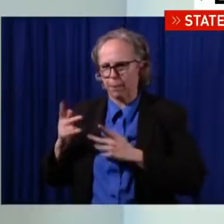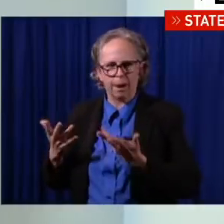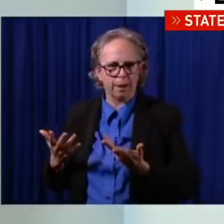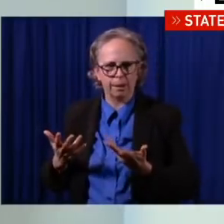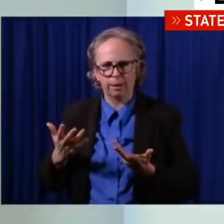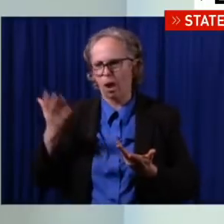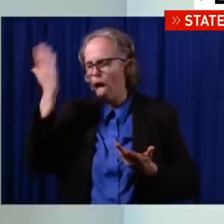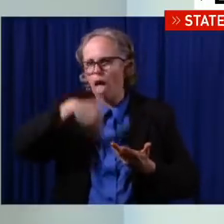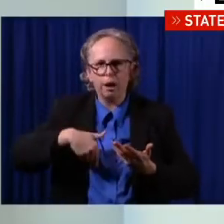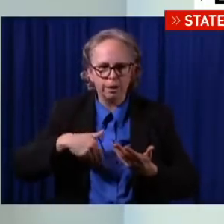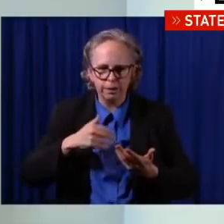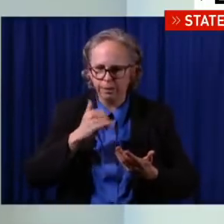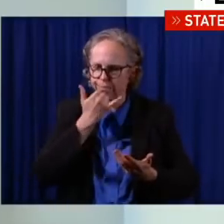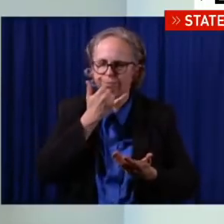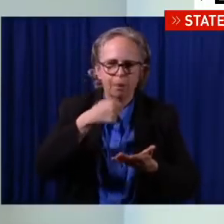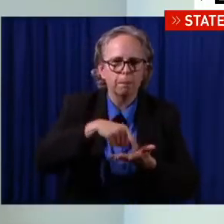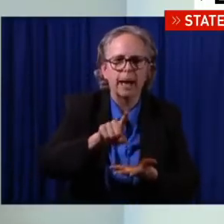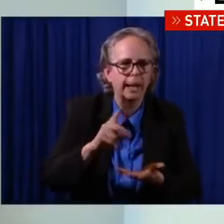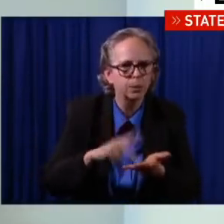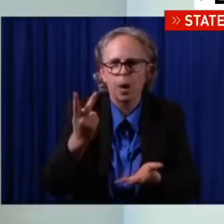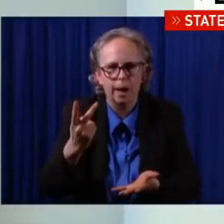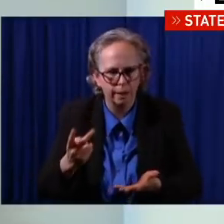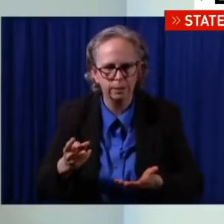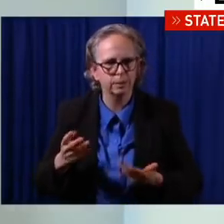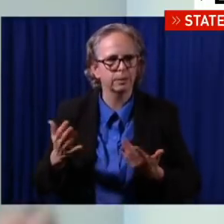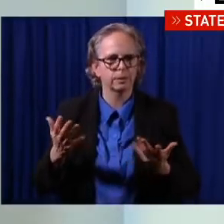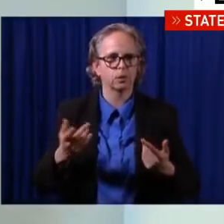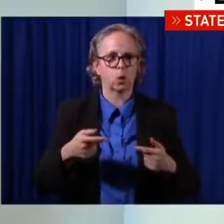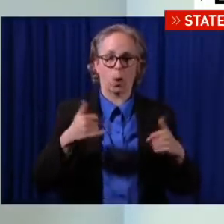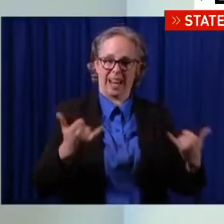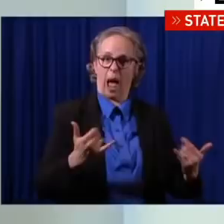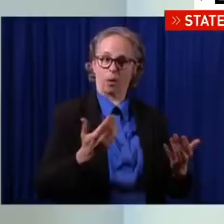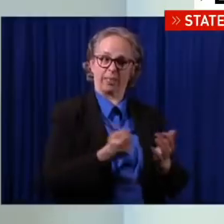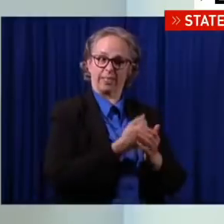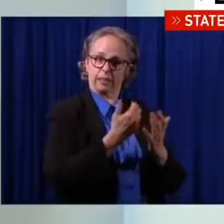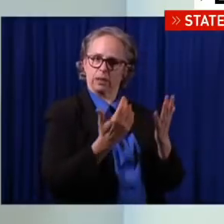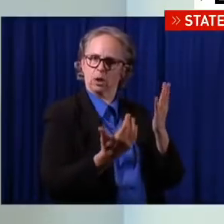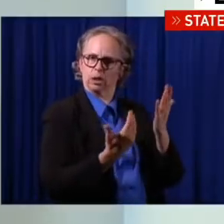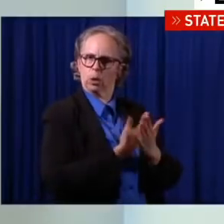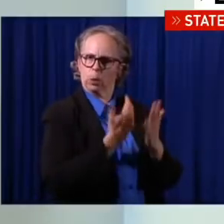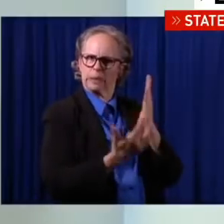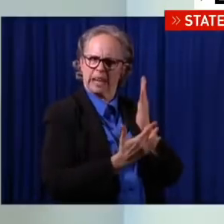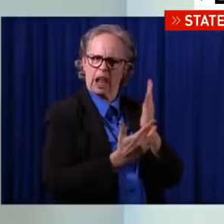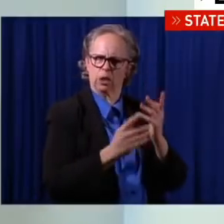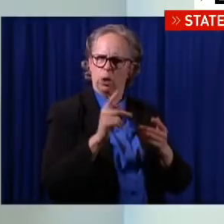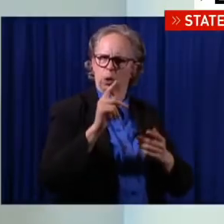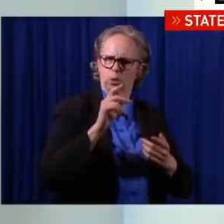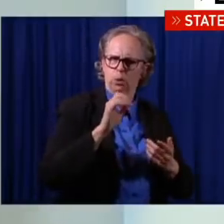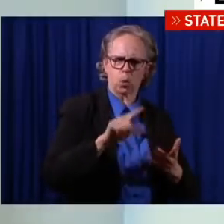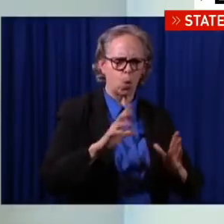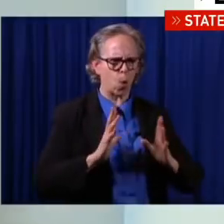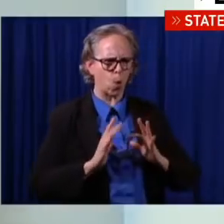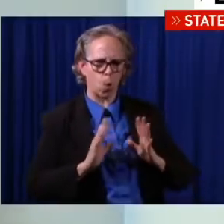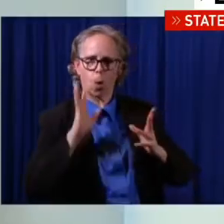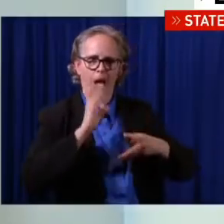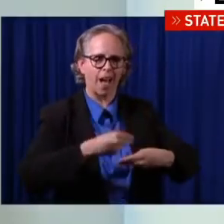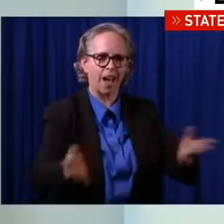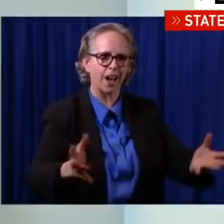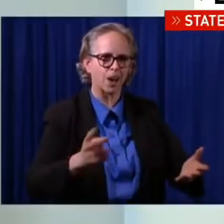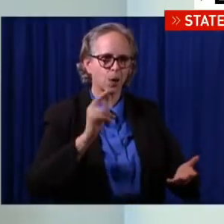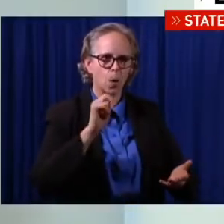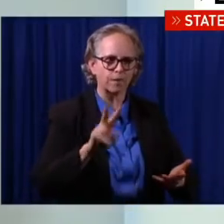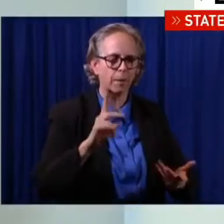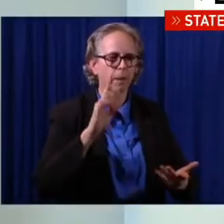But using this data analytics tool, since we launched it in November, we've already identified $1 million